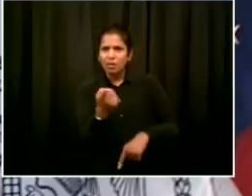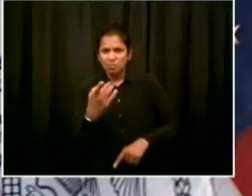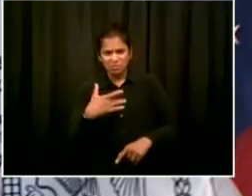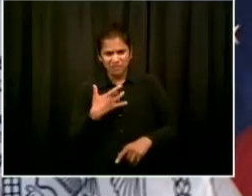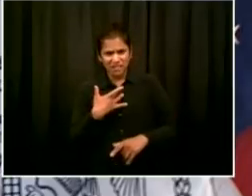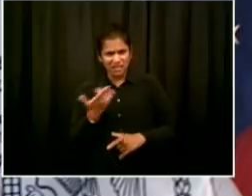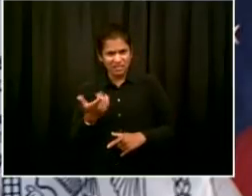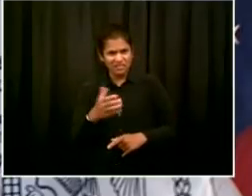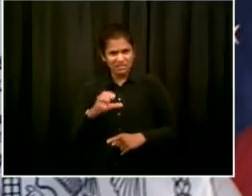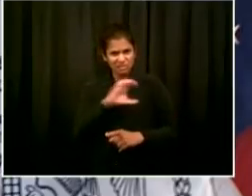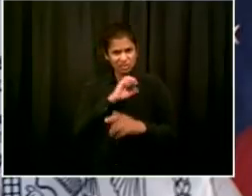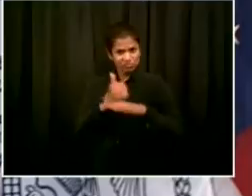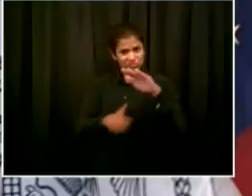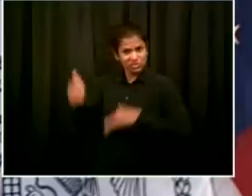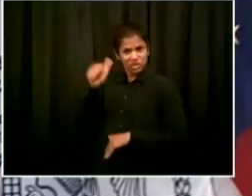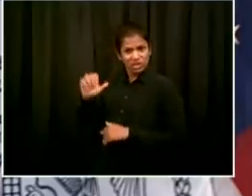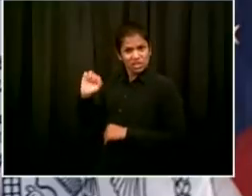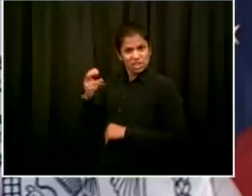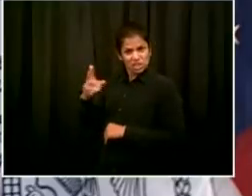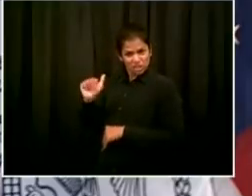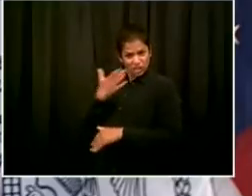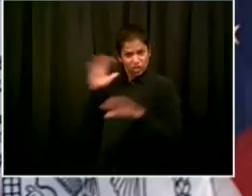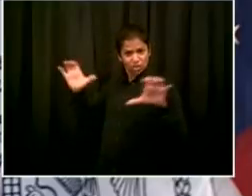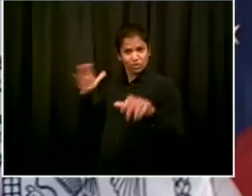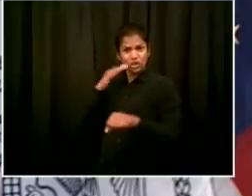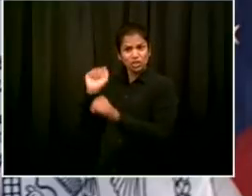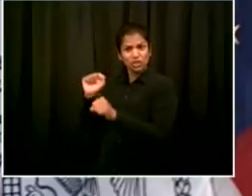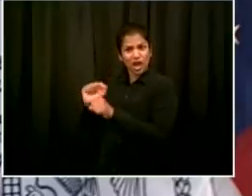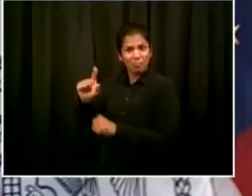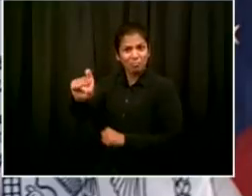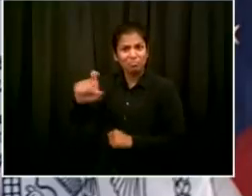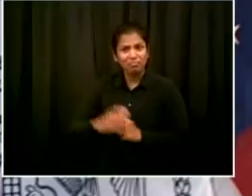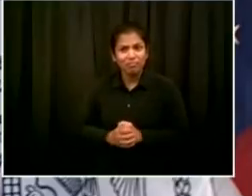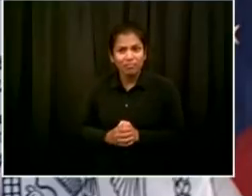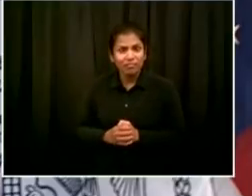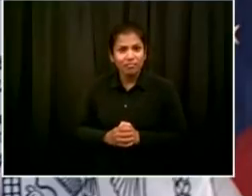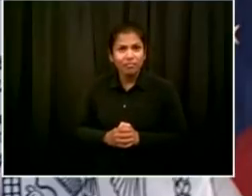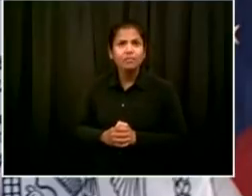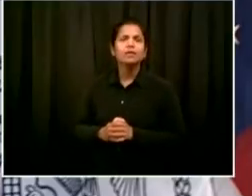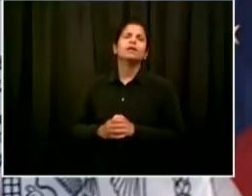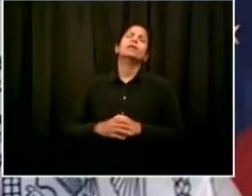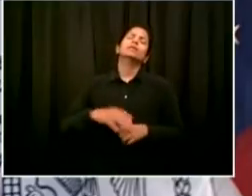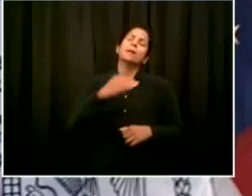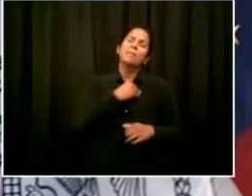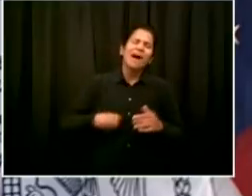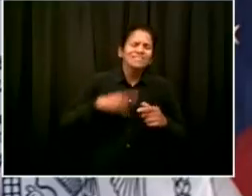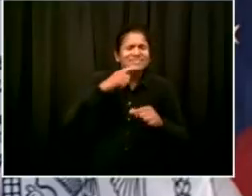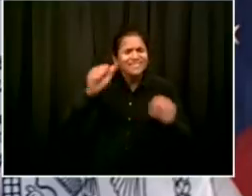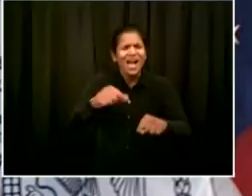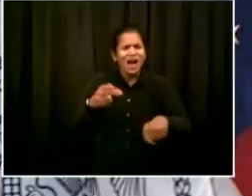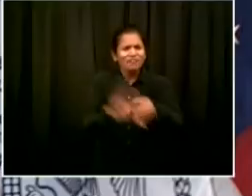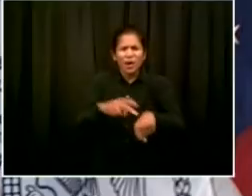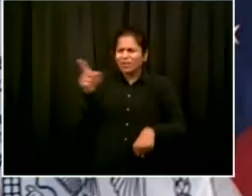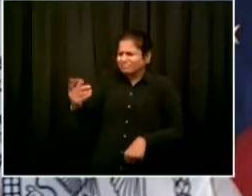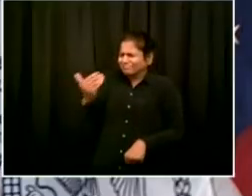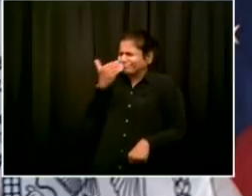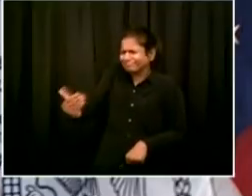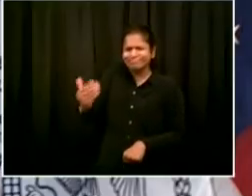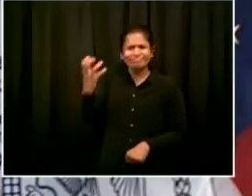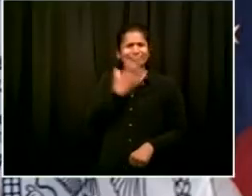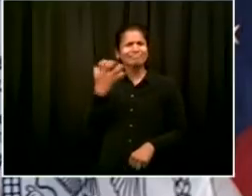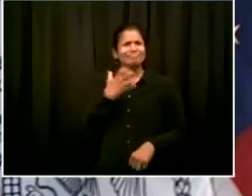Unquestionably, Marcia, what you're seeing right now is Commissioner Shea and the whole NYPD making the adjustments needed for